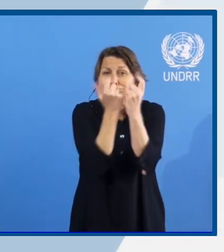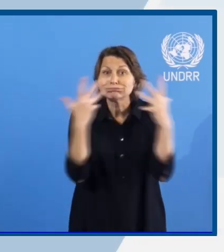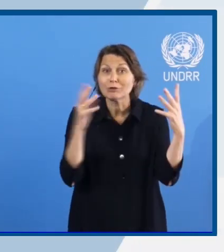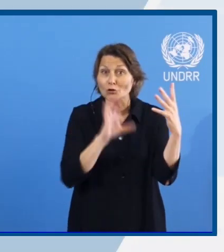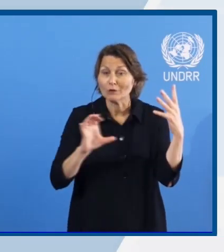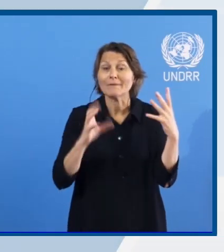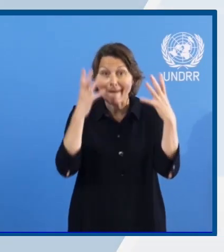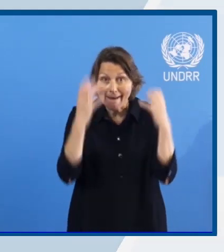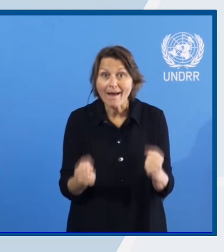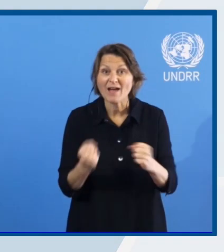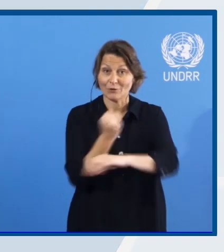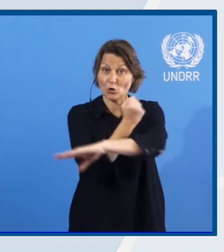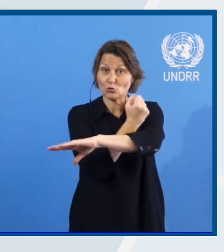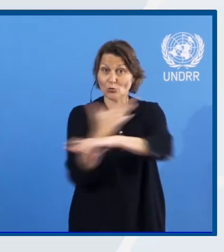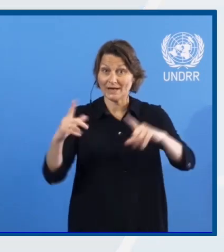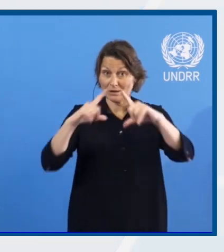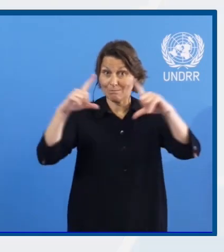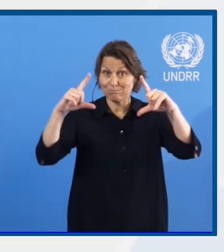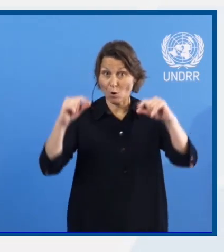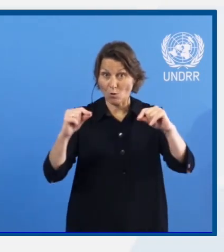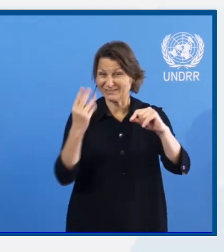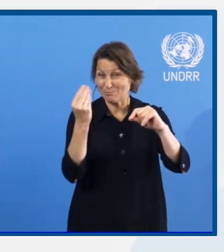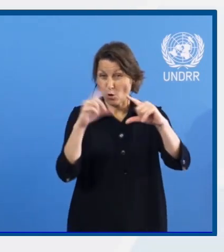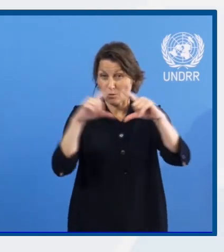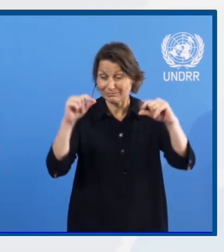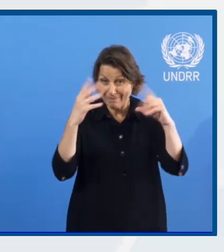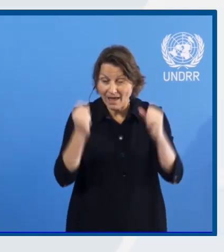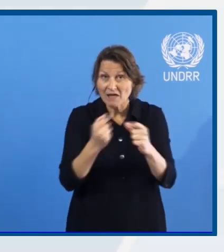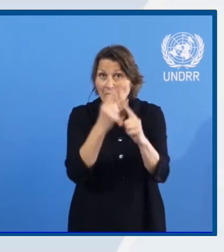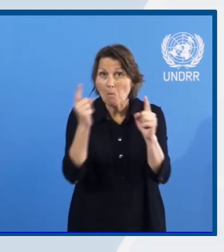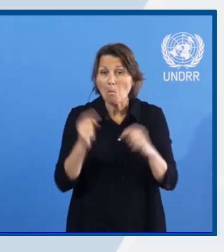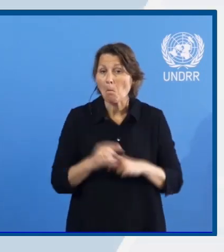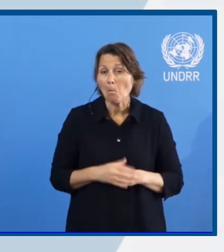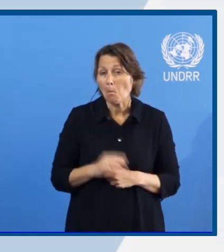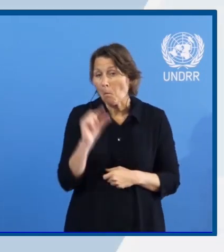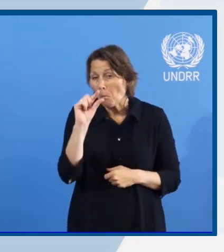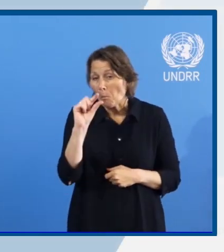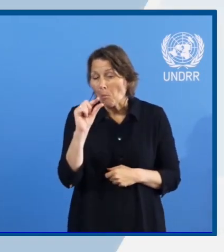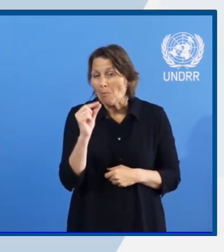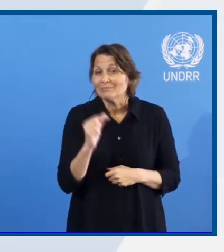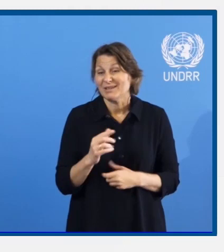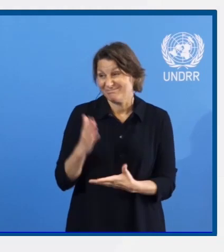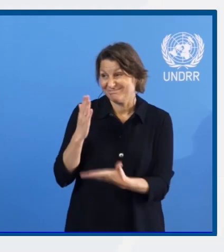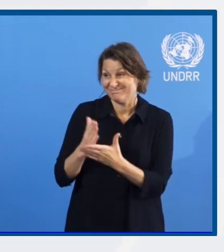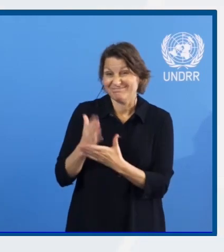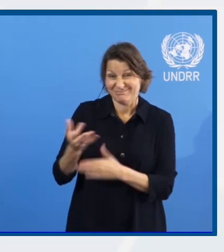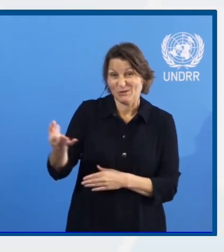there are many countries with green bonds, but whoever asked the question is absolutely right, that not necessarily resilience is embedded